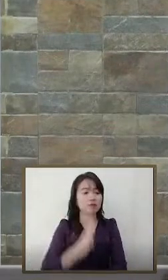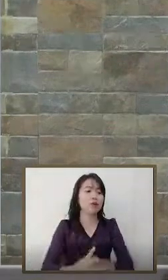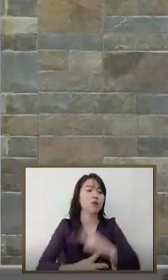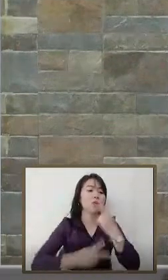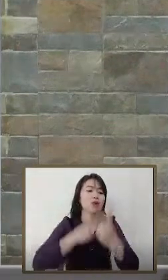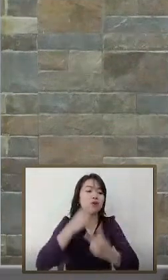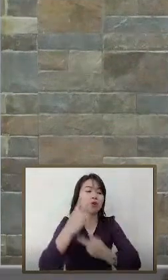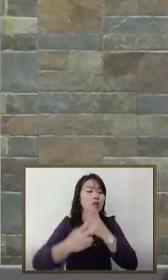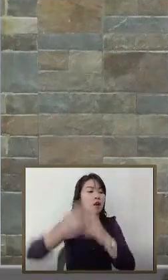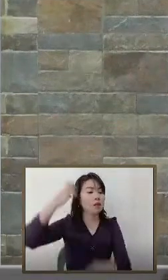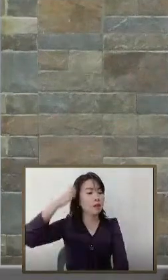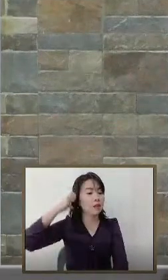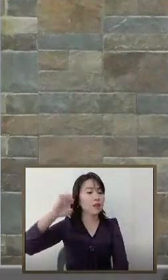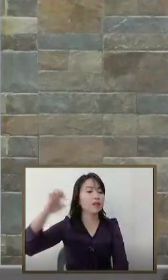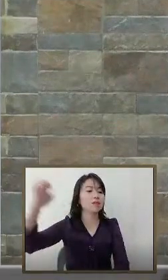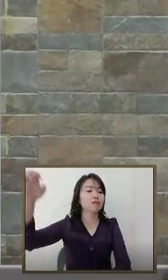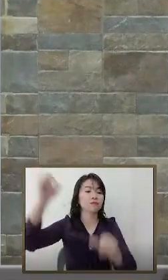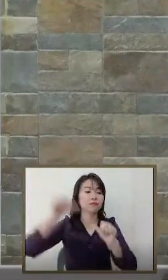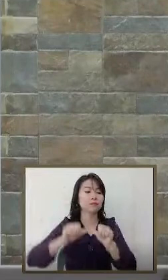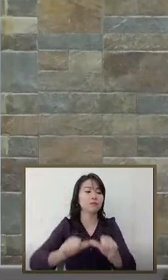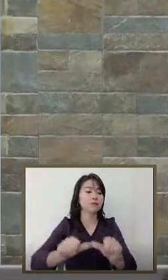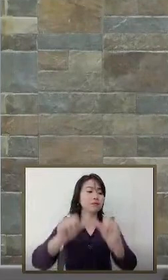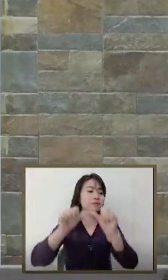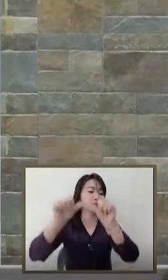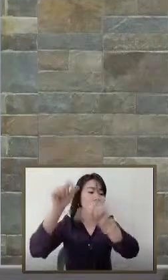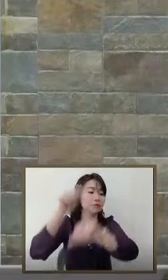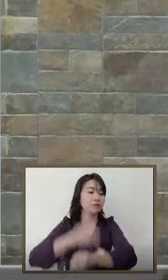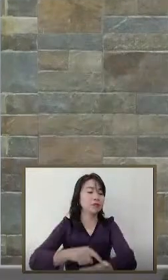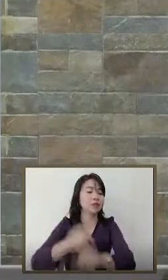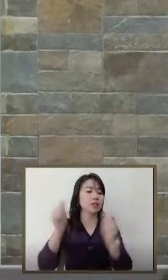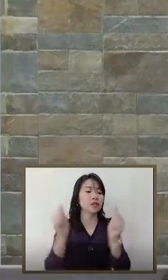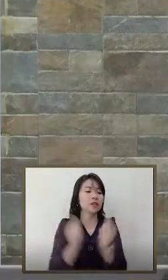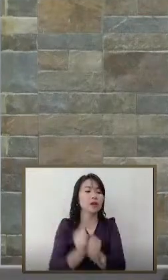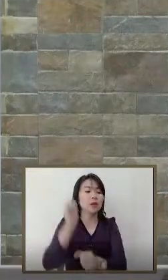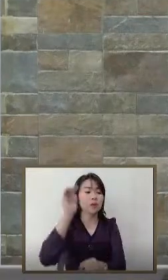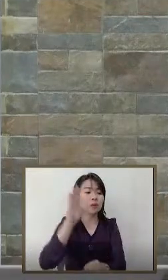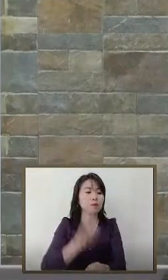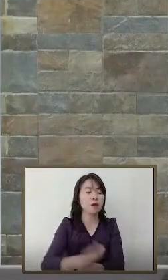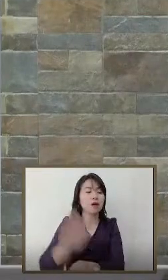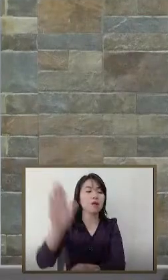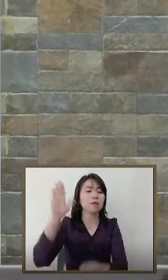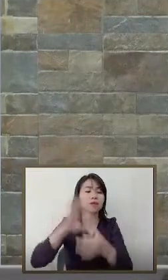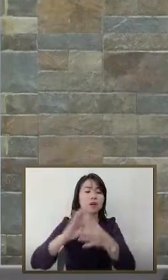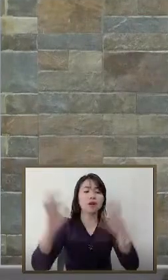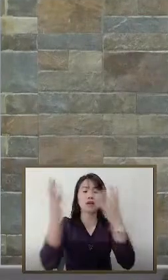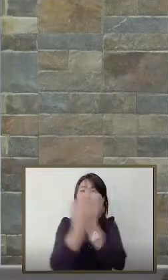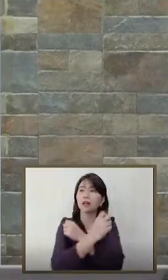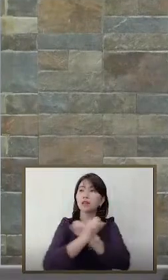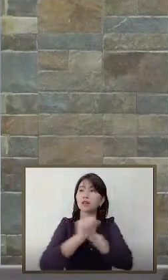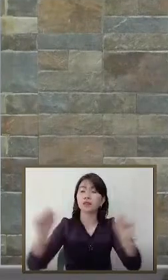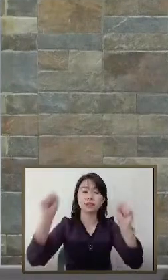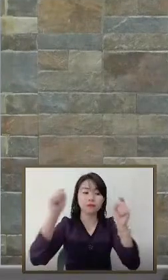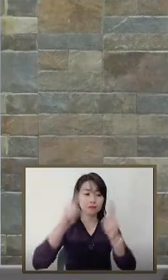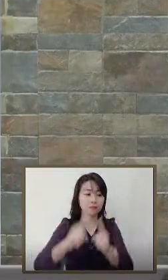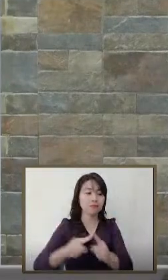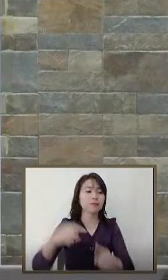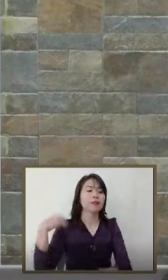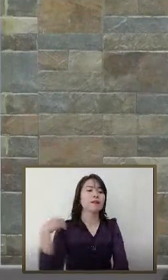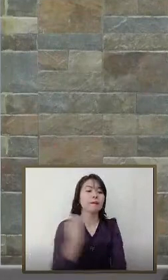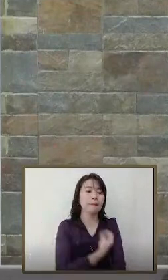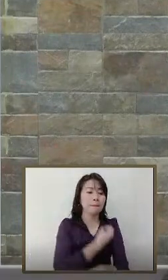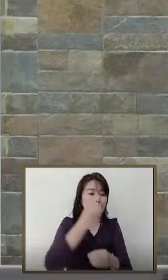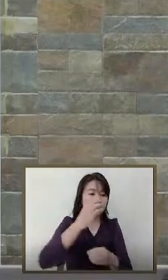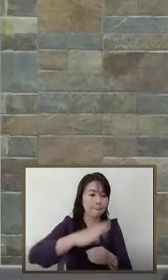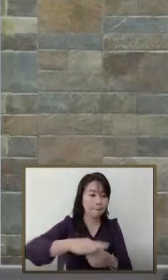his voice re-echo o'er the ages with the promise of salvation